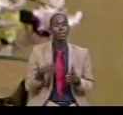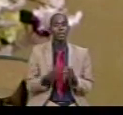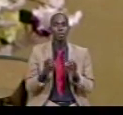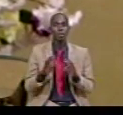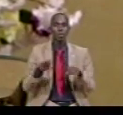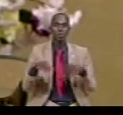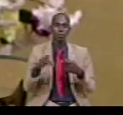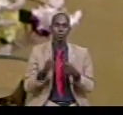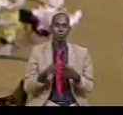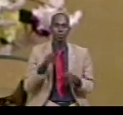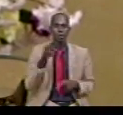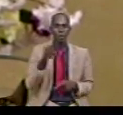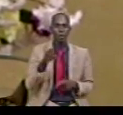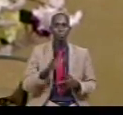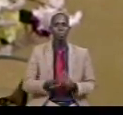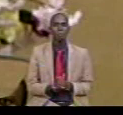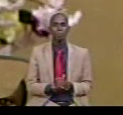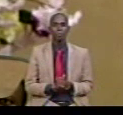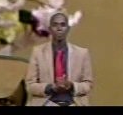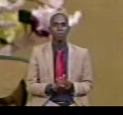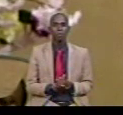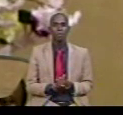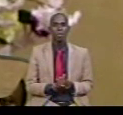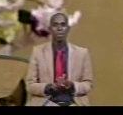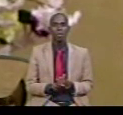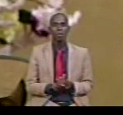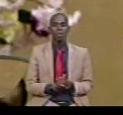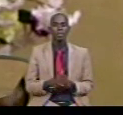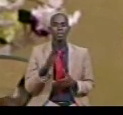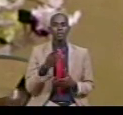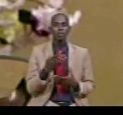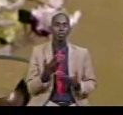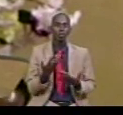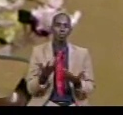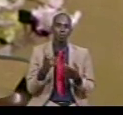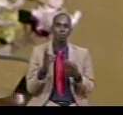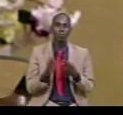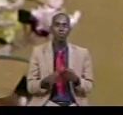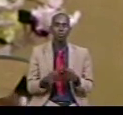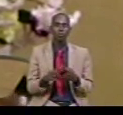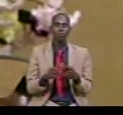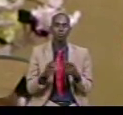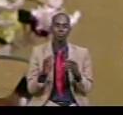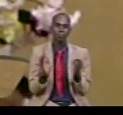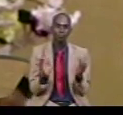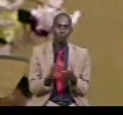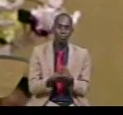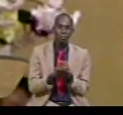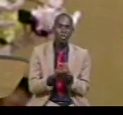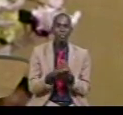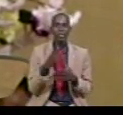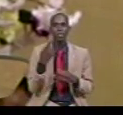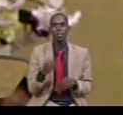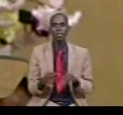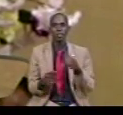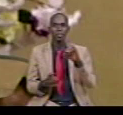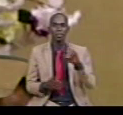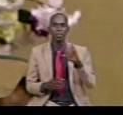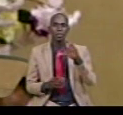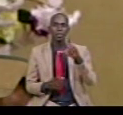Amen. I wish to congratulate the Deeper Life